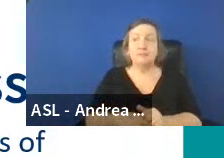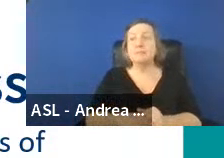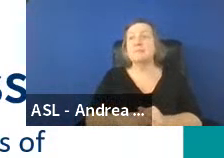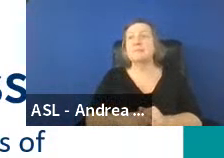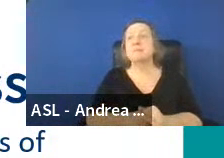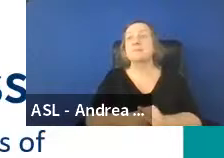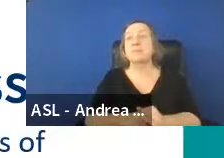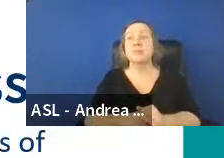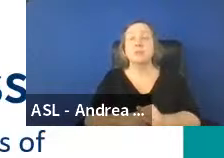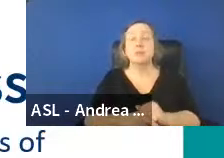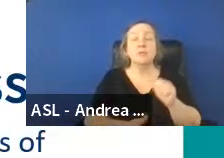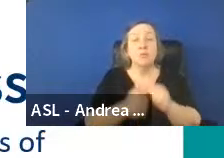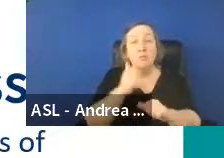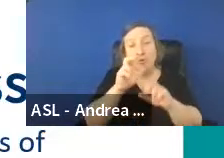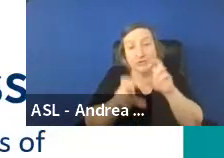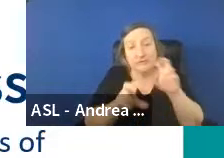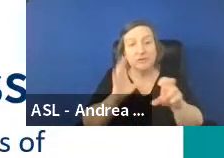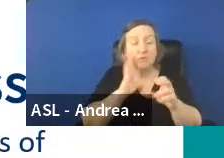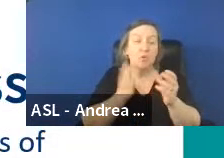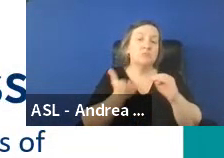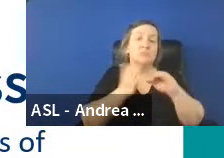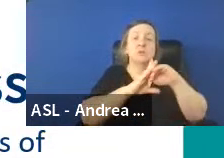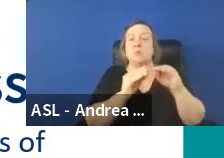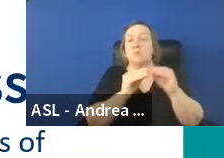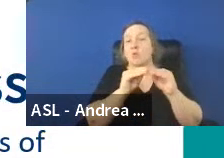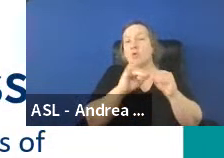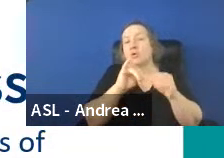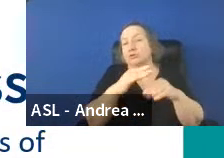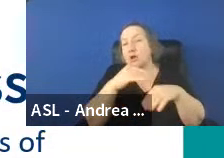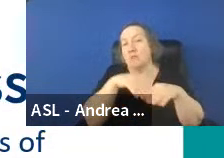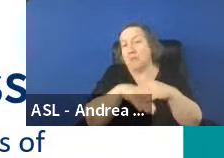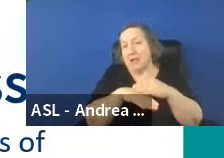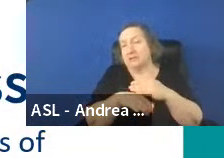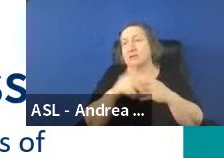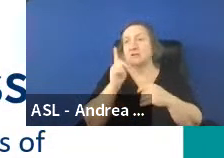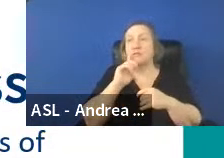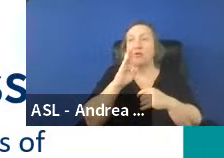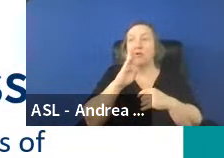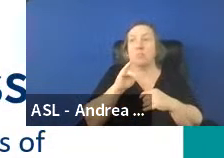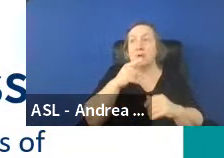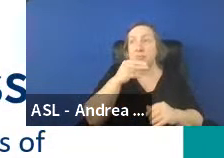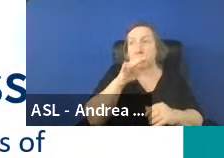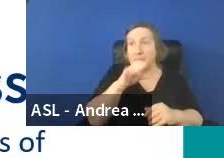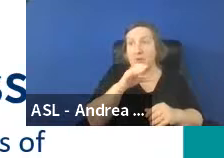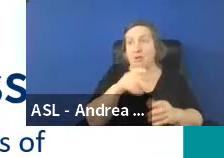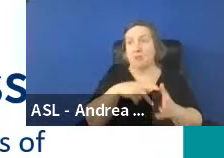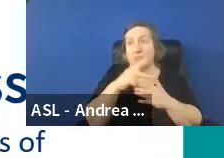then most of the investments would increase job access for BIPOC program area residents as